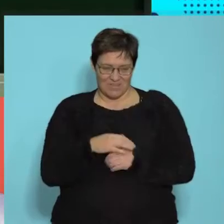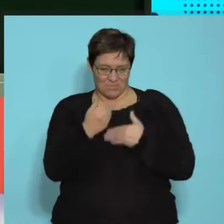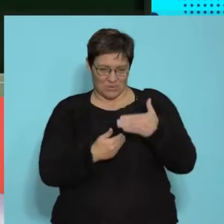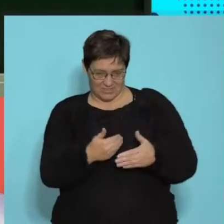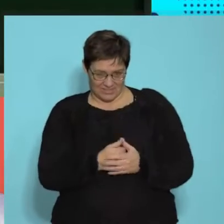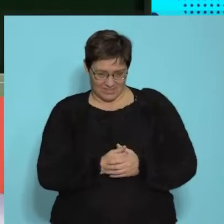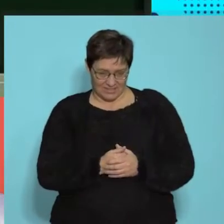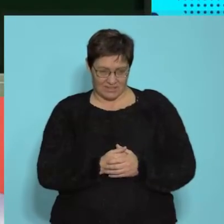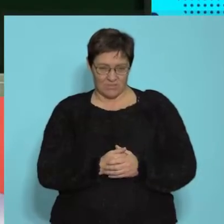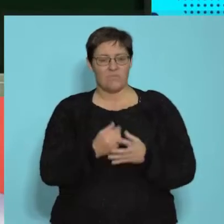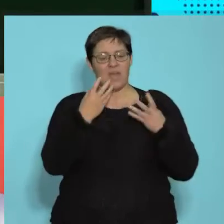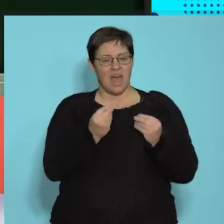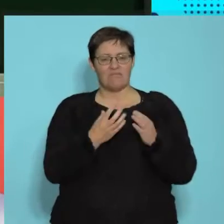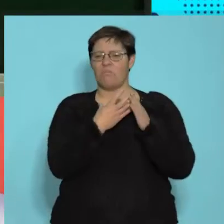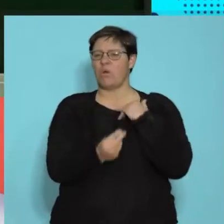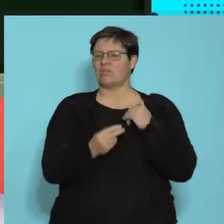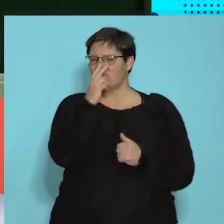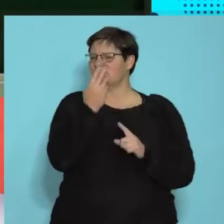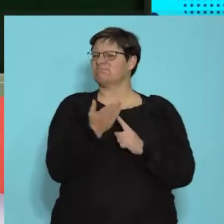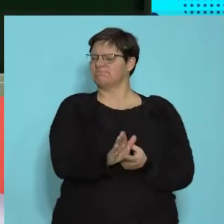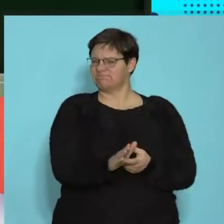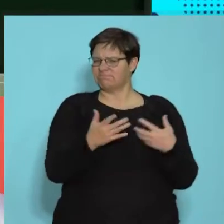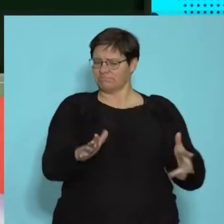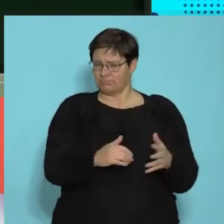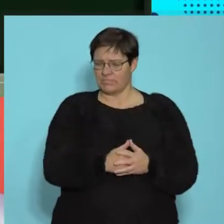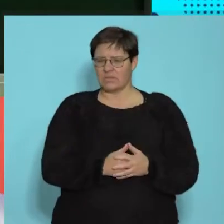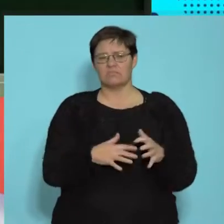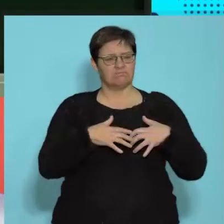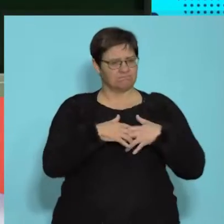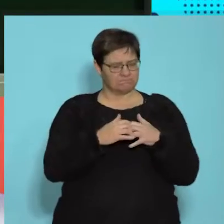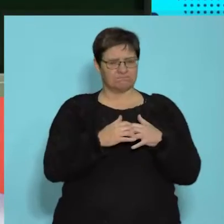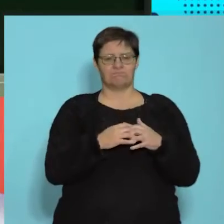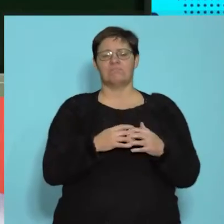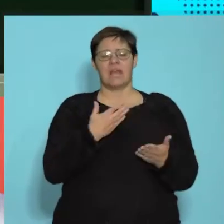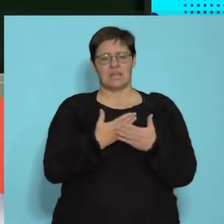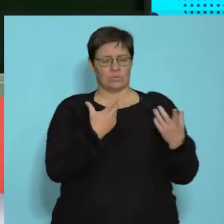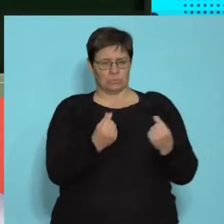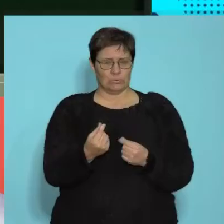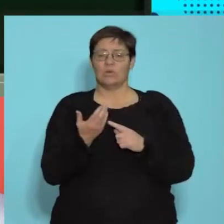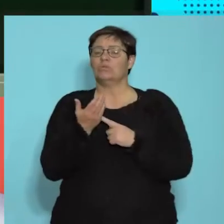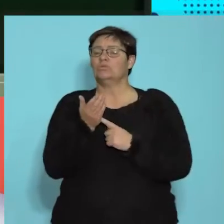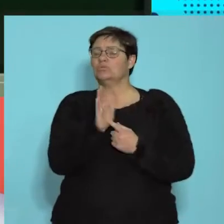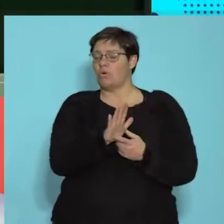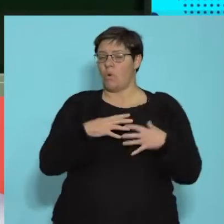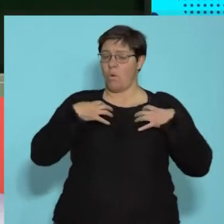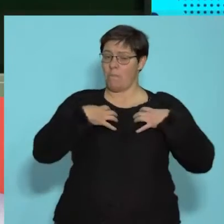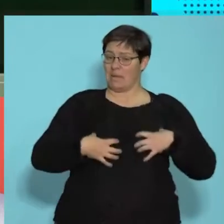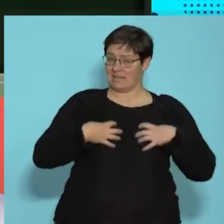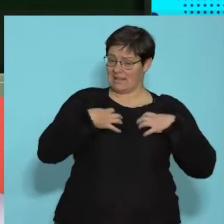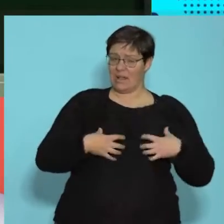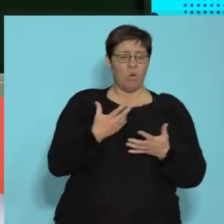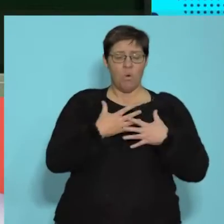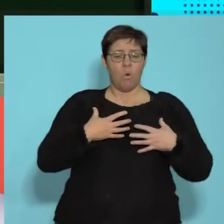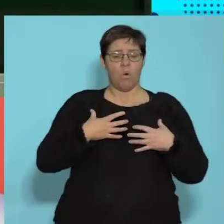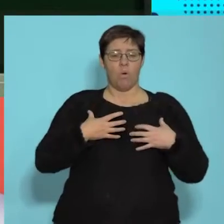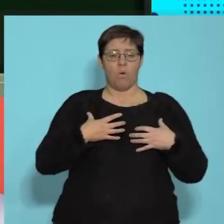it's a mechanical process. And we had the little model that we showed you, that you could have made as well, that shows you how the